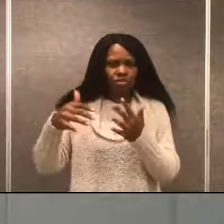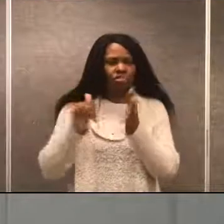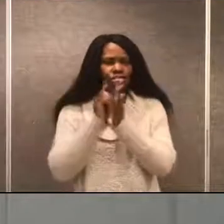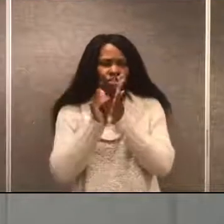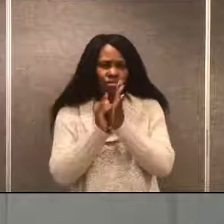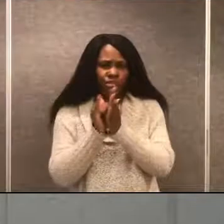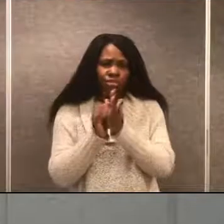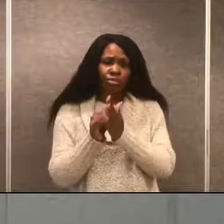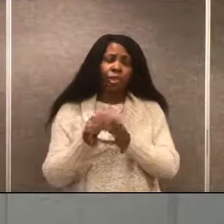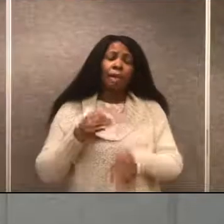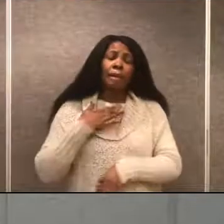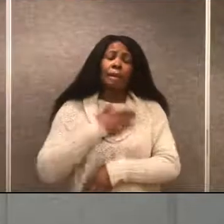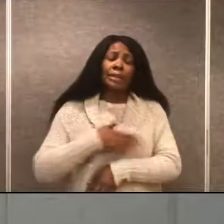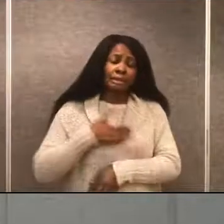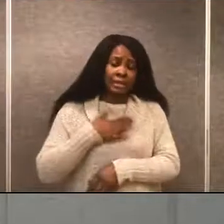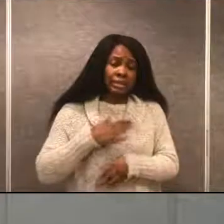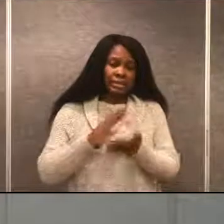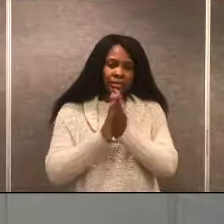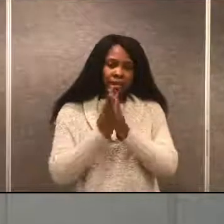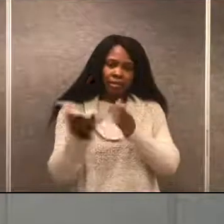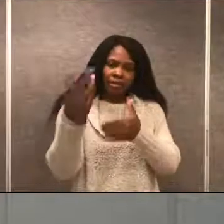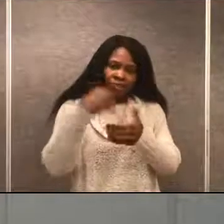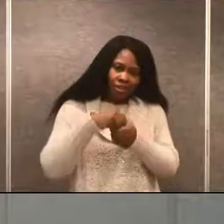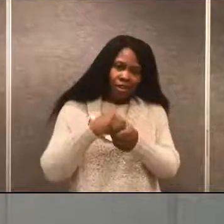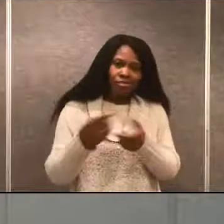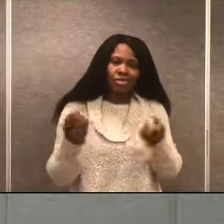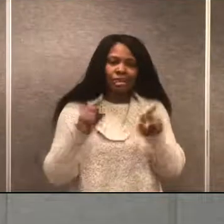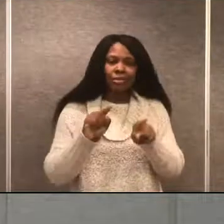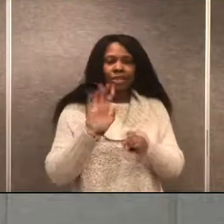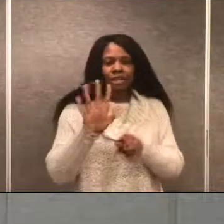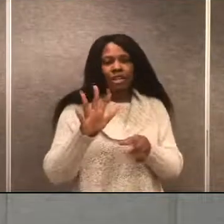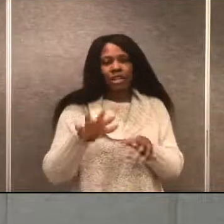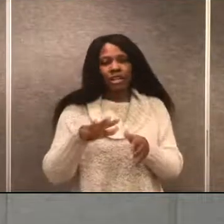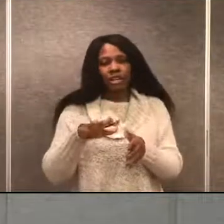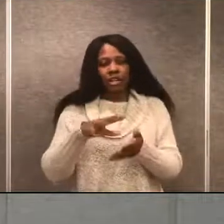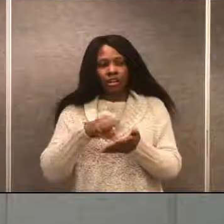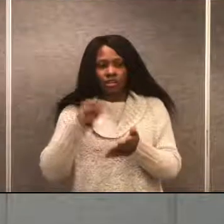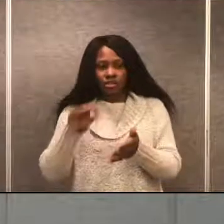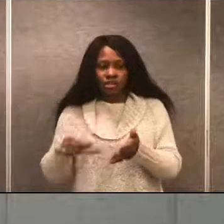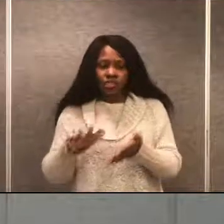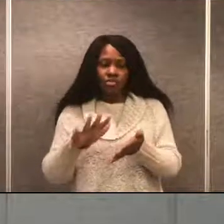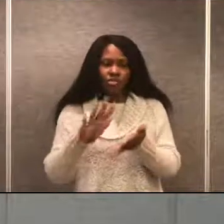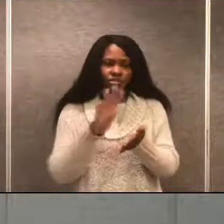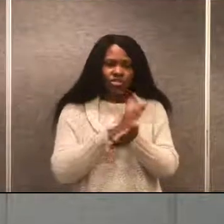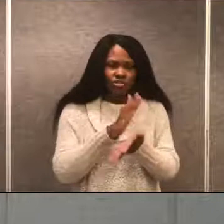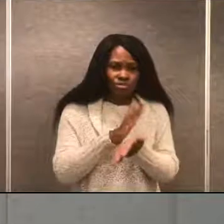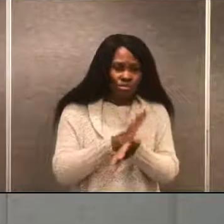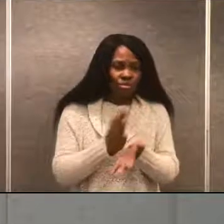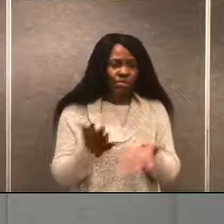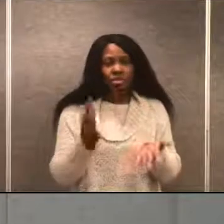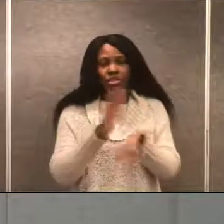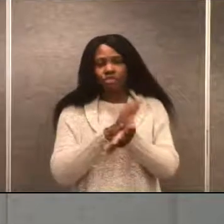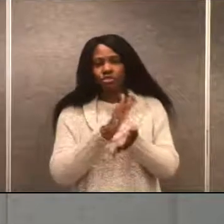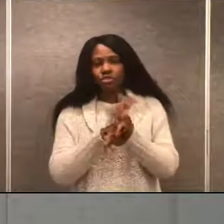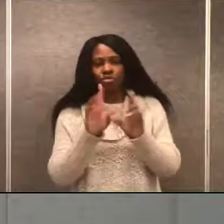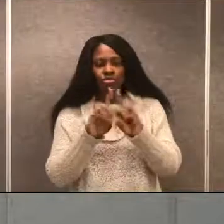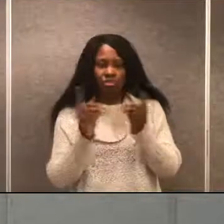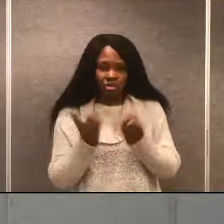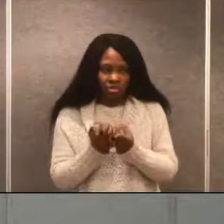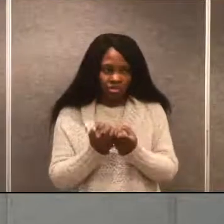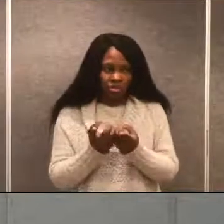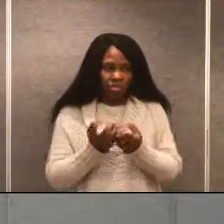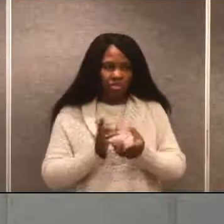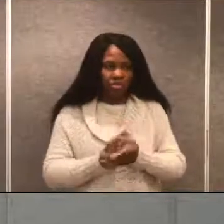involved in what's going on in your child's school, in the school district. Dr. Harvest